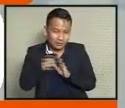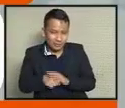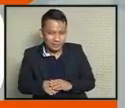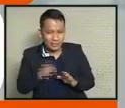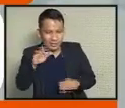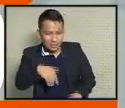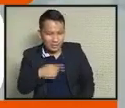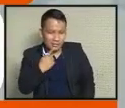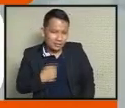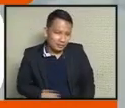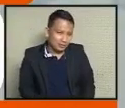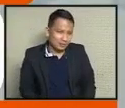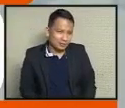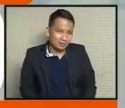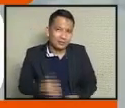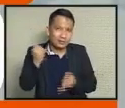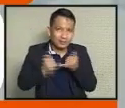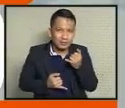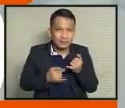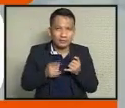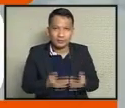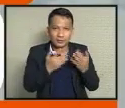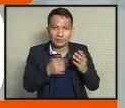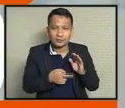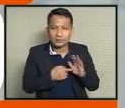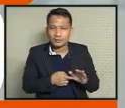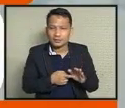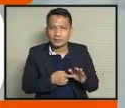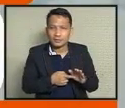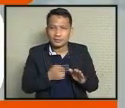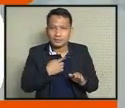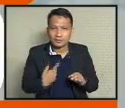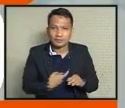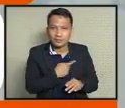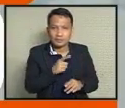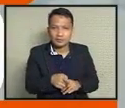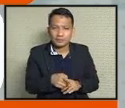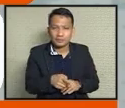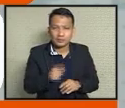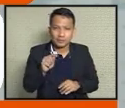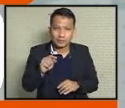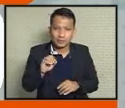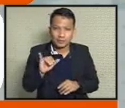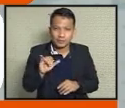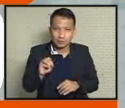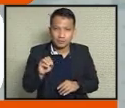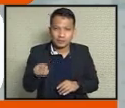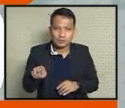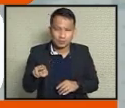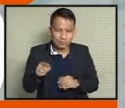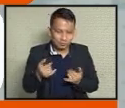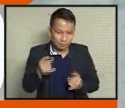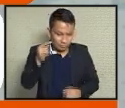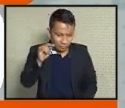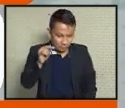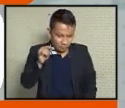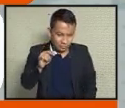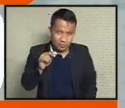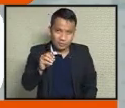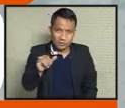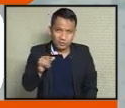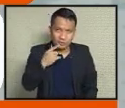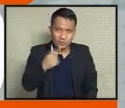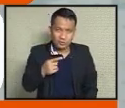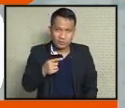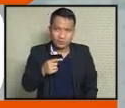Idol Rafi. Opo, sir. Last year, sa Sunugan, I've been hit by this toyo. Itong toyo na to. Kasi, you know,